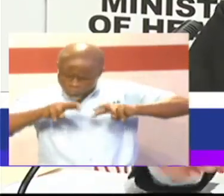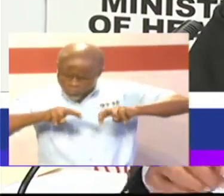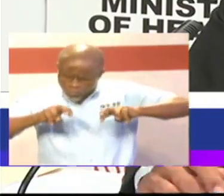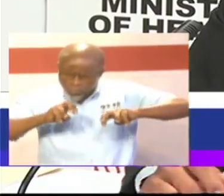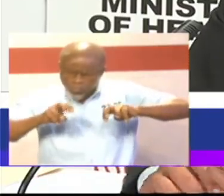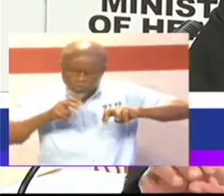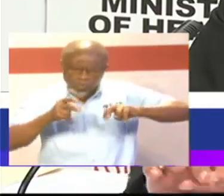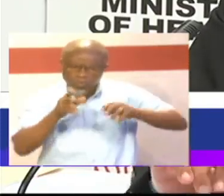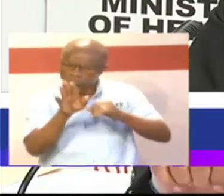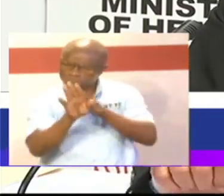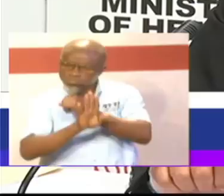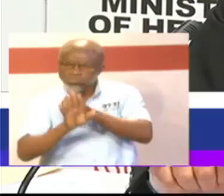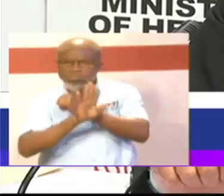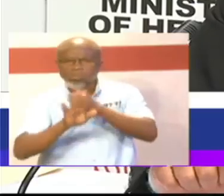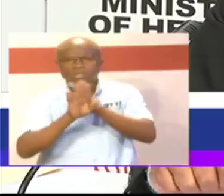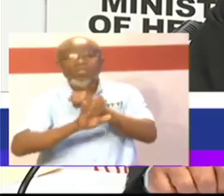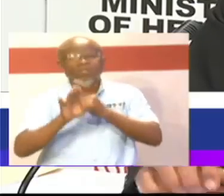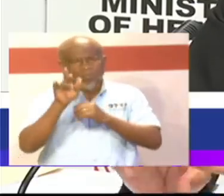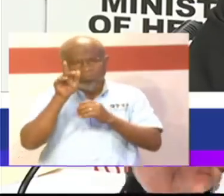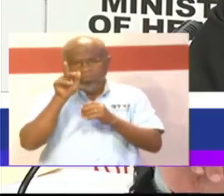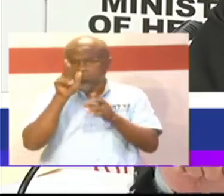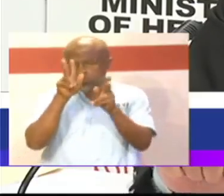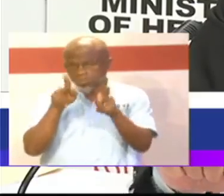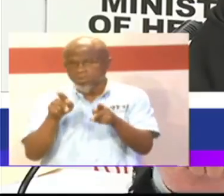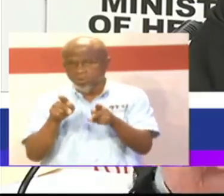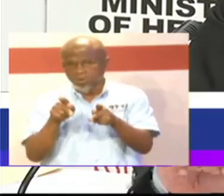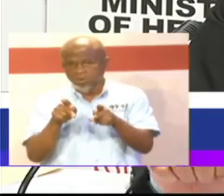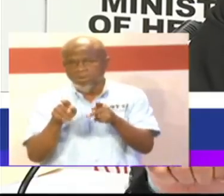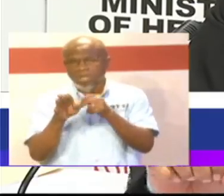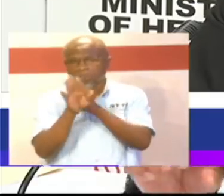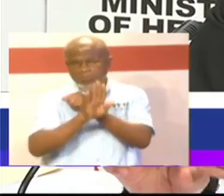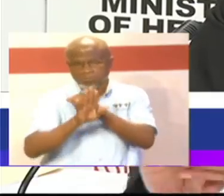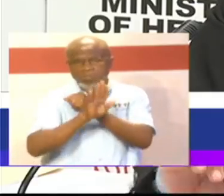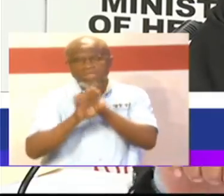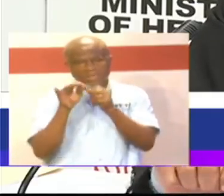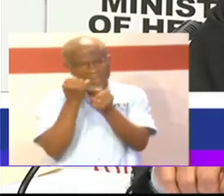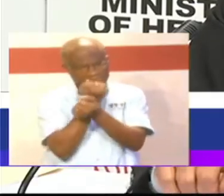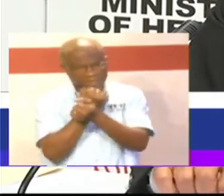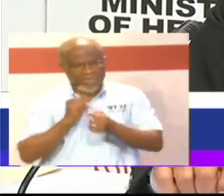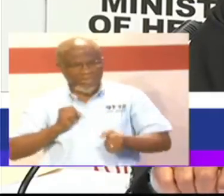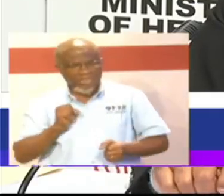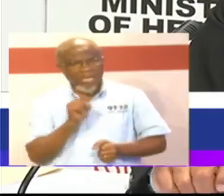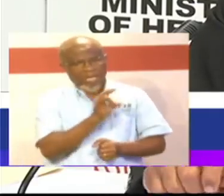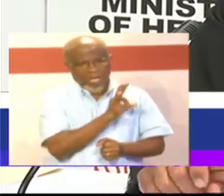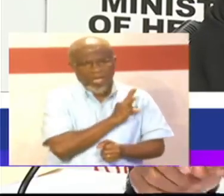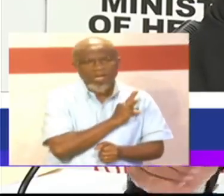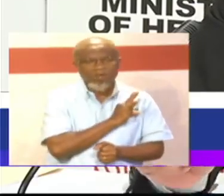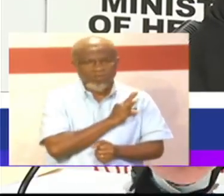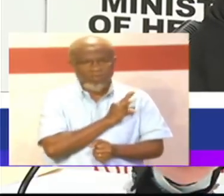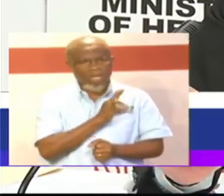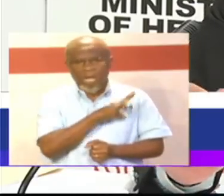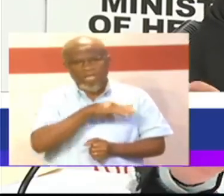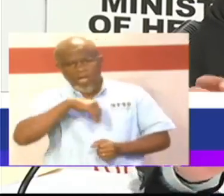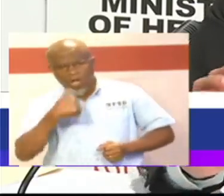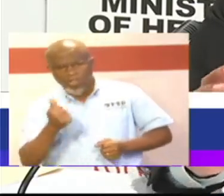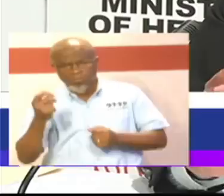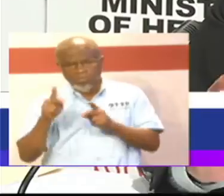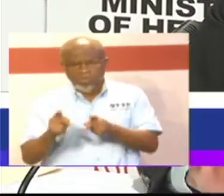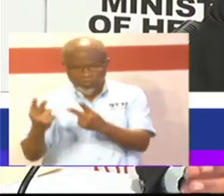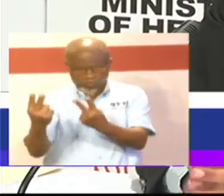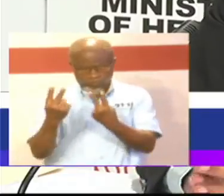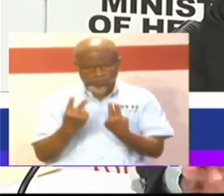of course, to protect patients and to protect staff and protect the visitors who attend our hospitals. I want